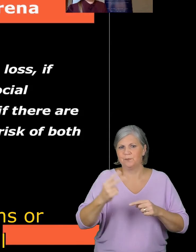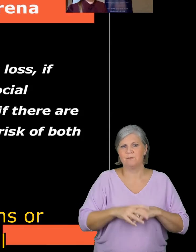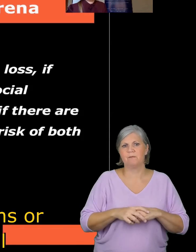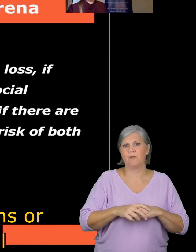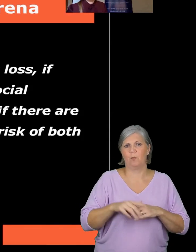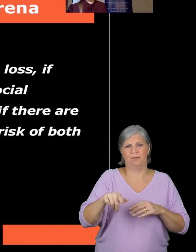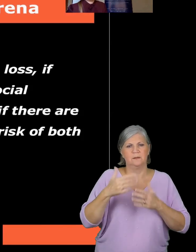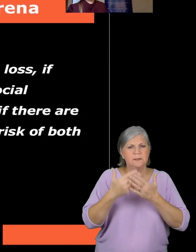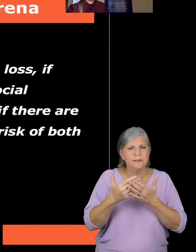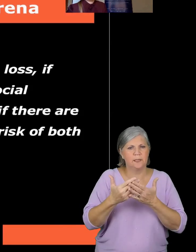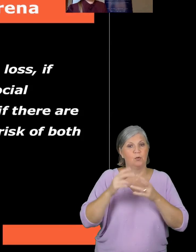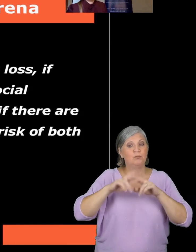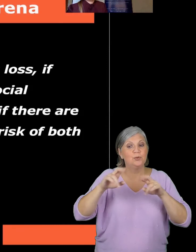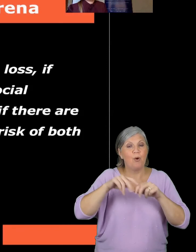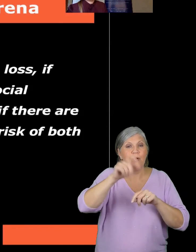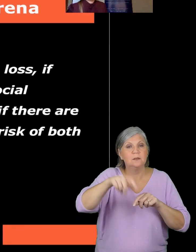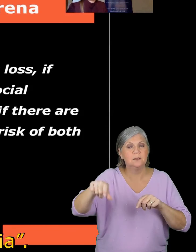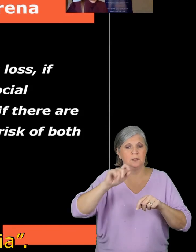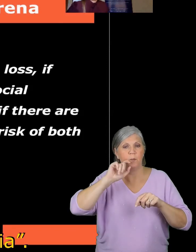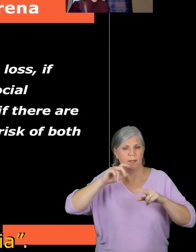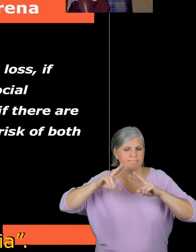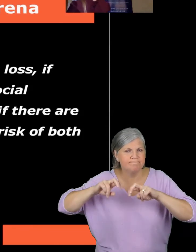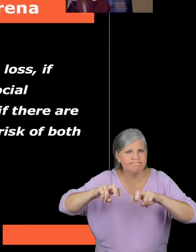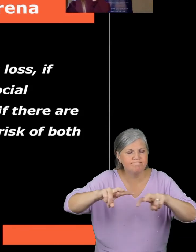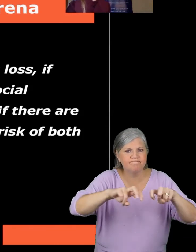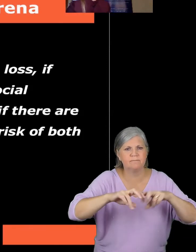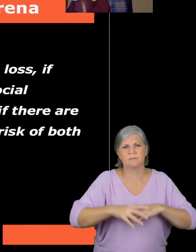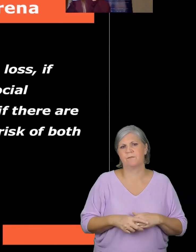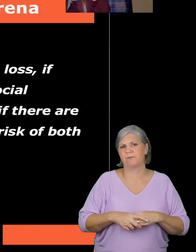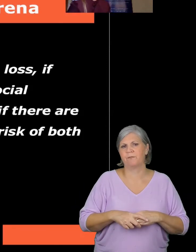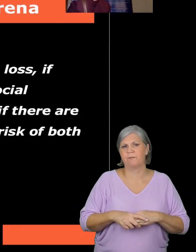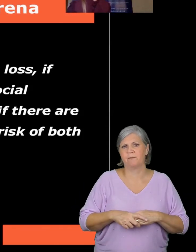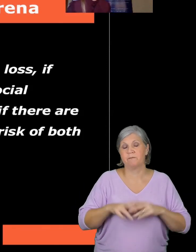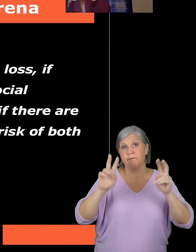other biological factors that increase the risk of both hearing loss and dementia.